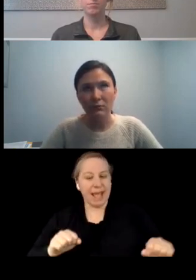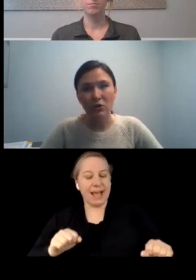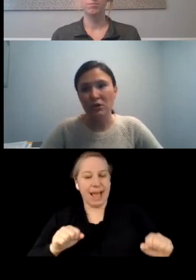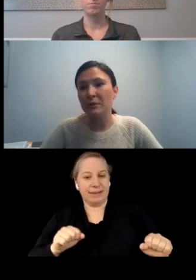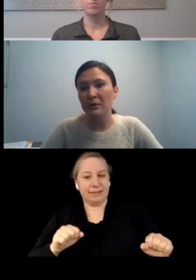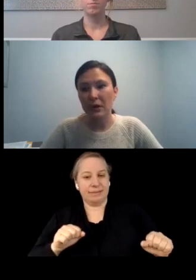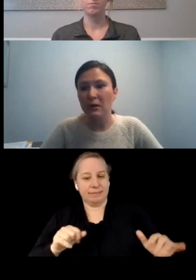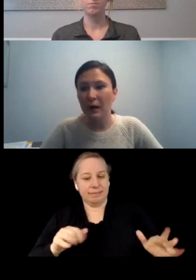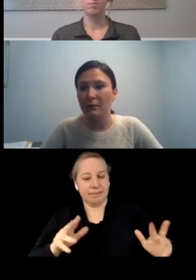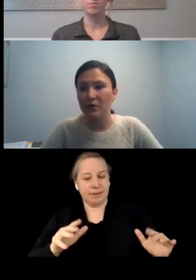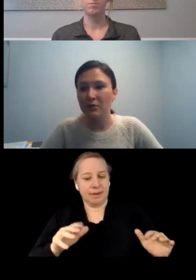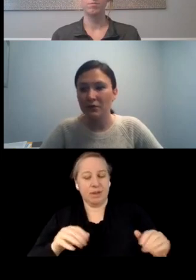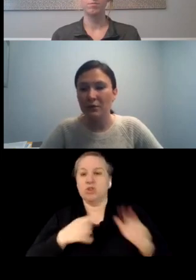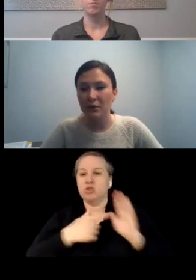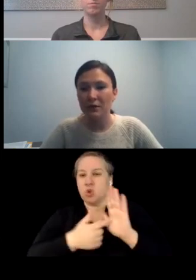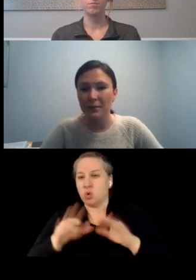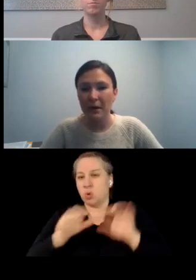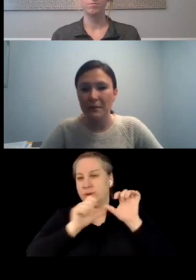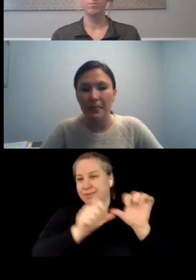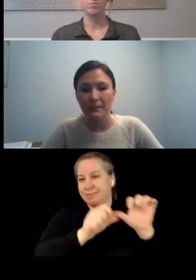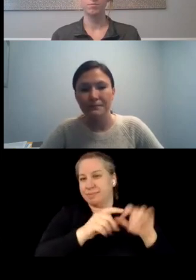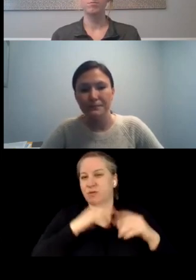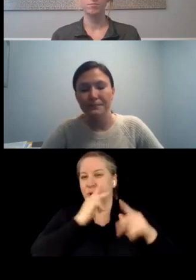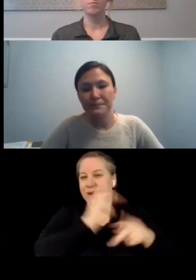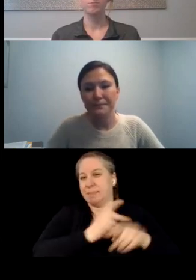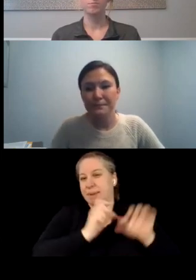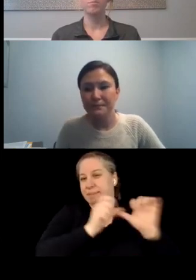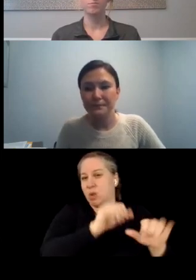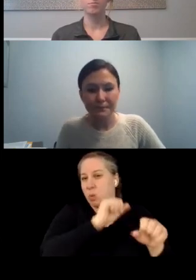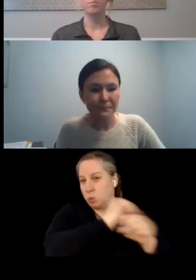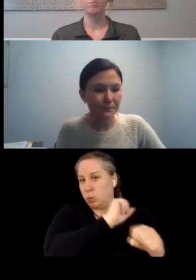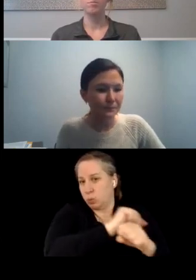your stability associated with your resume.